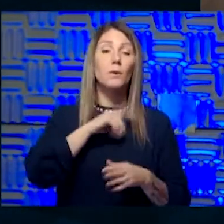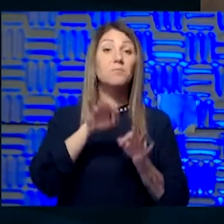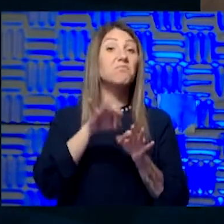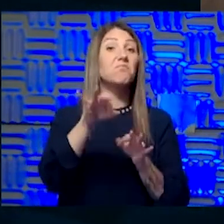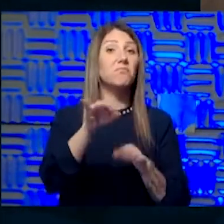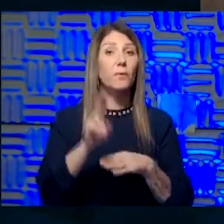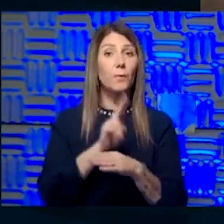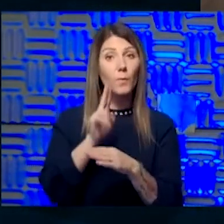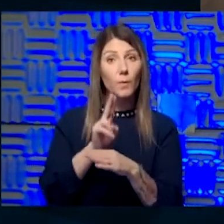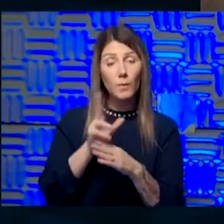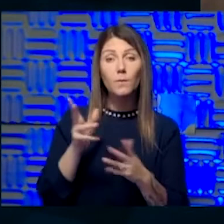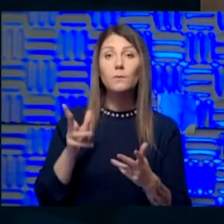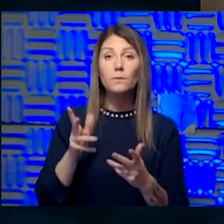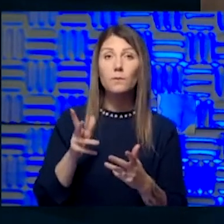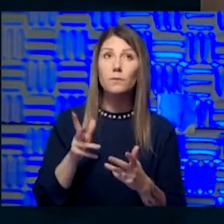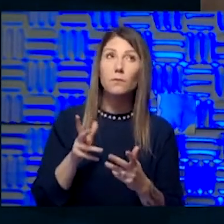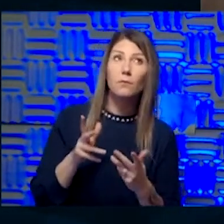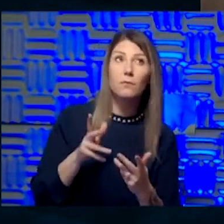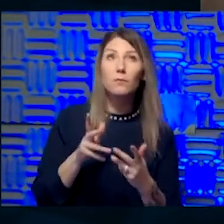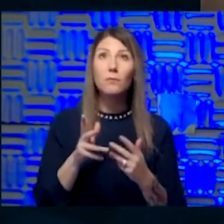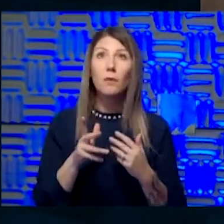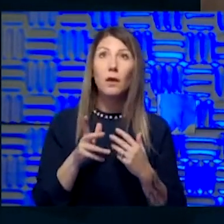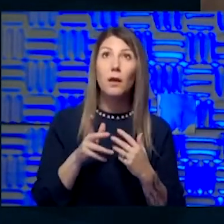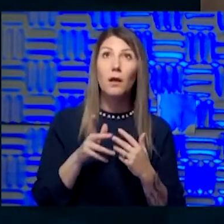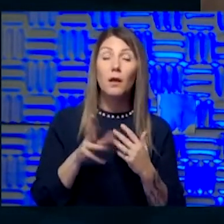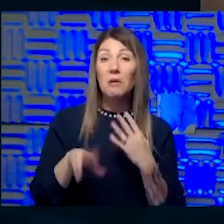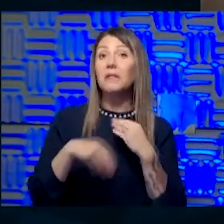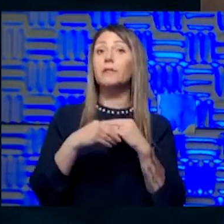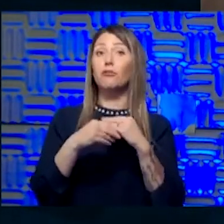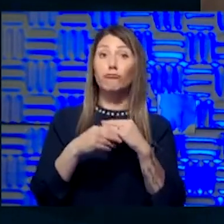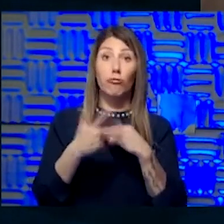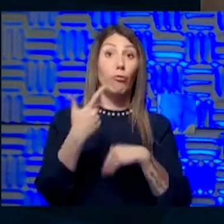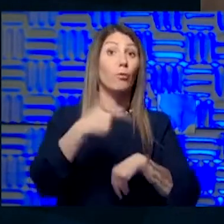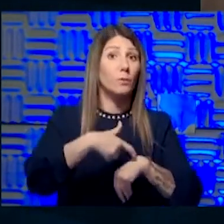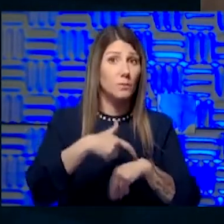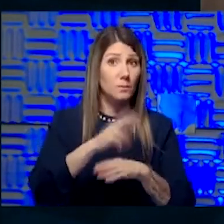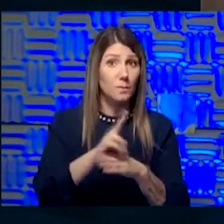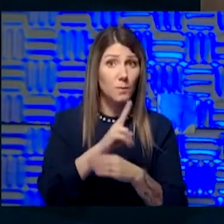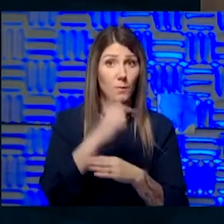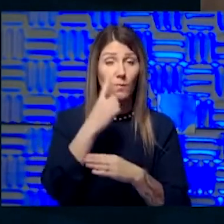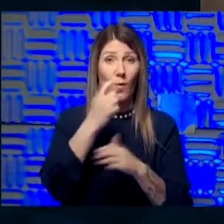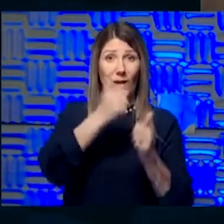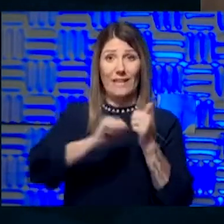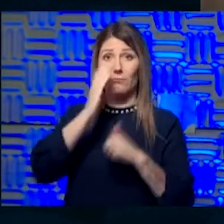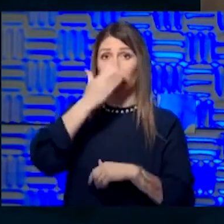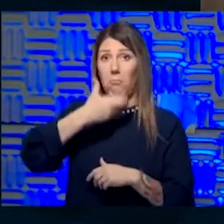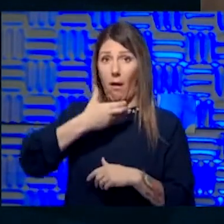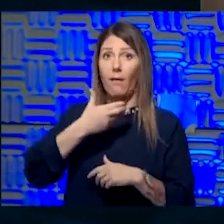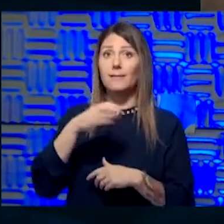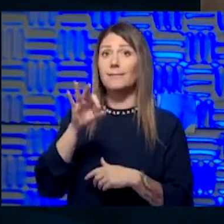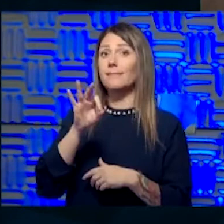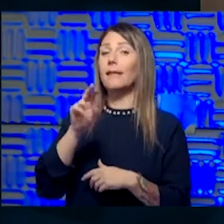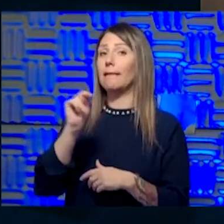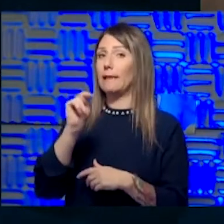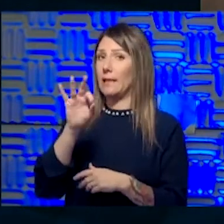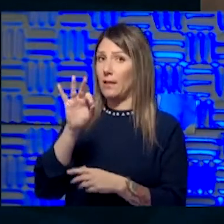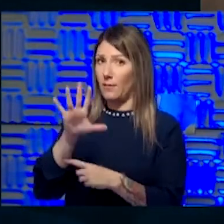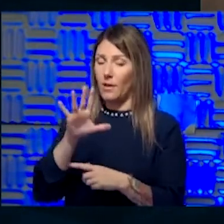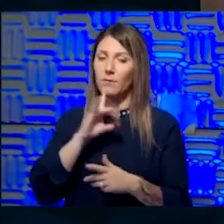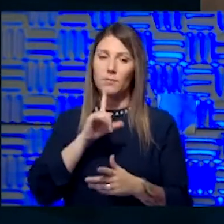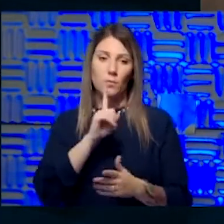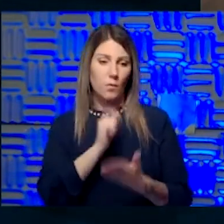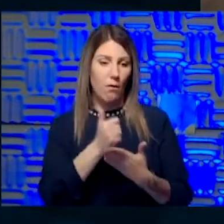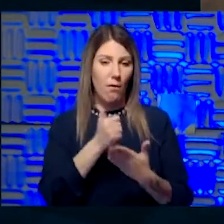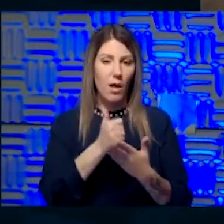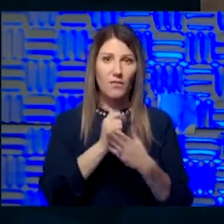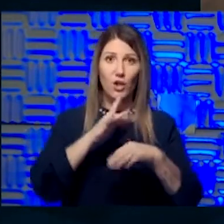use by at least 3 uses for each mask, so that's been helpful, especially early